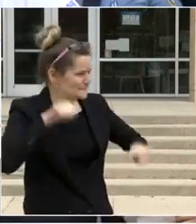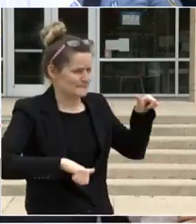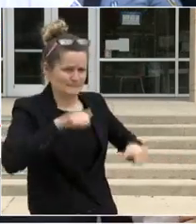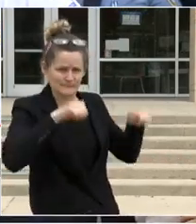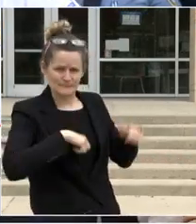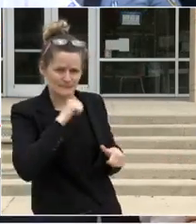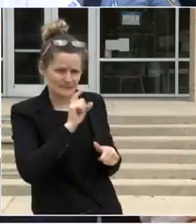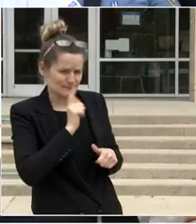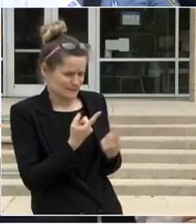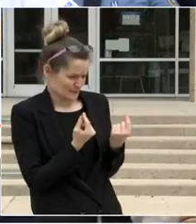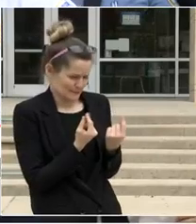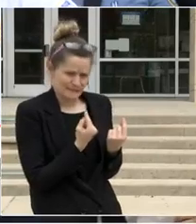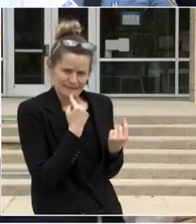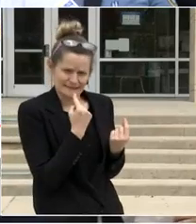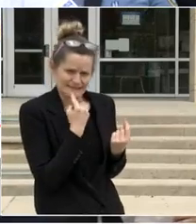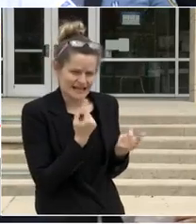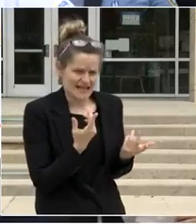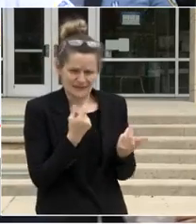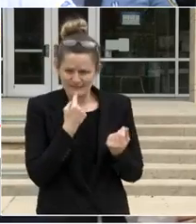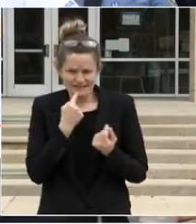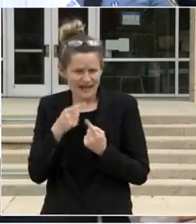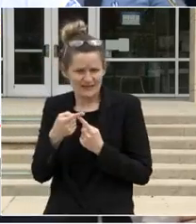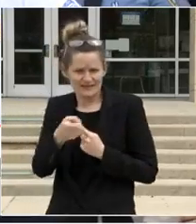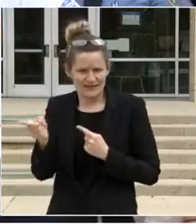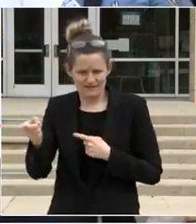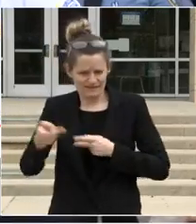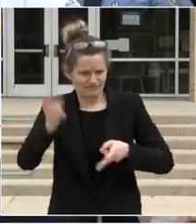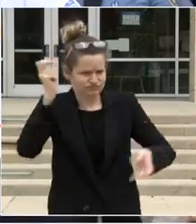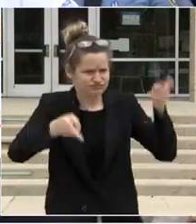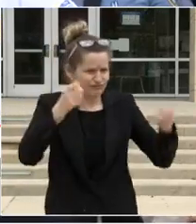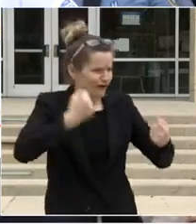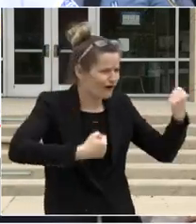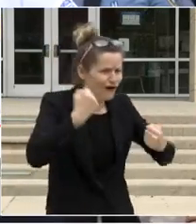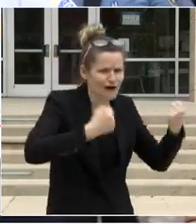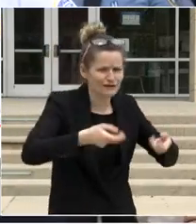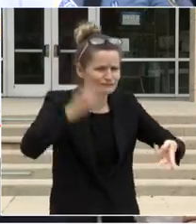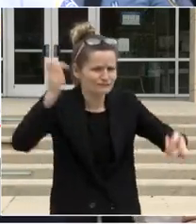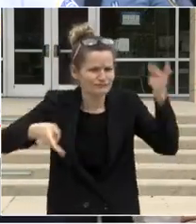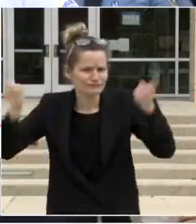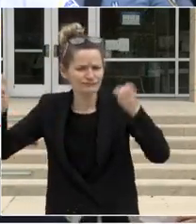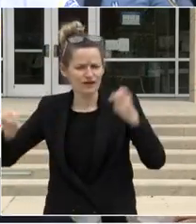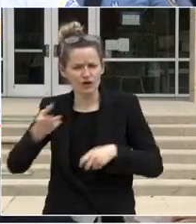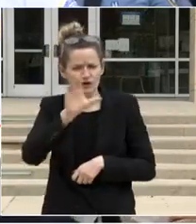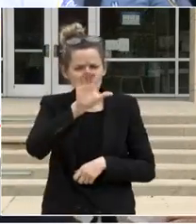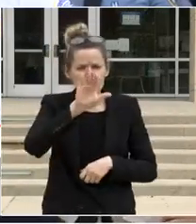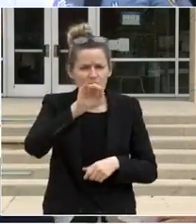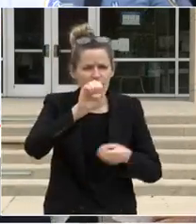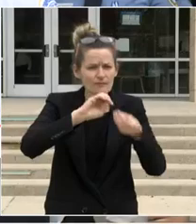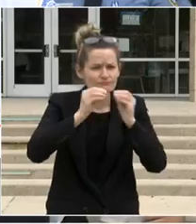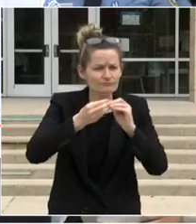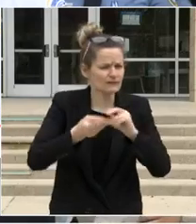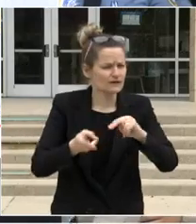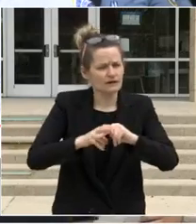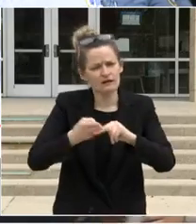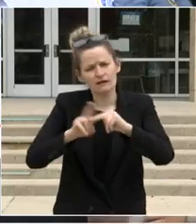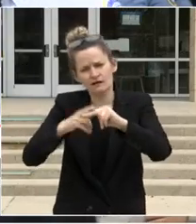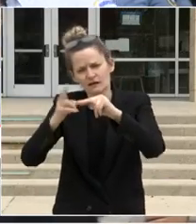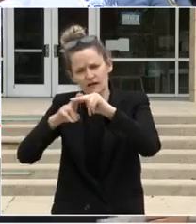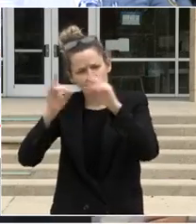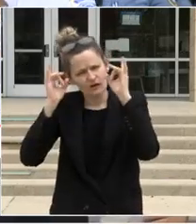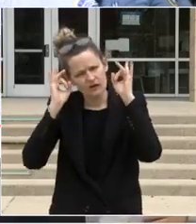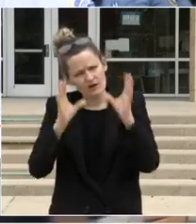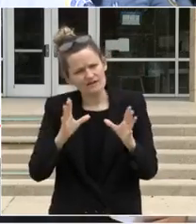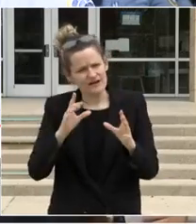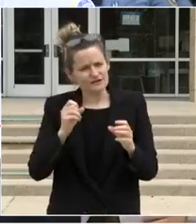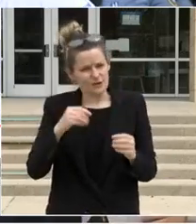break-ins and criminal activity in those 2 blocks can be literally off the chain. And I advocate for foot patrols. So on behalf